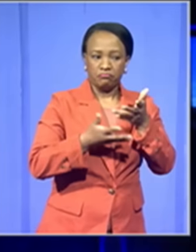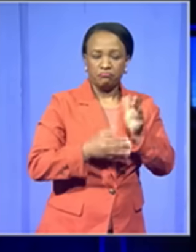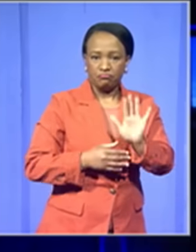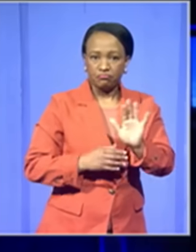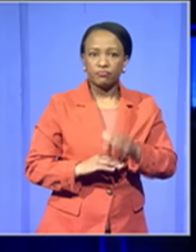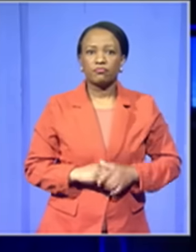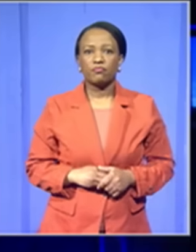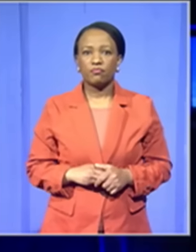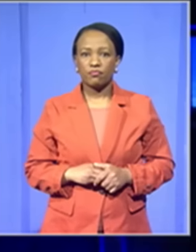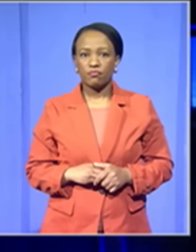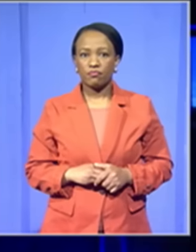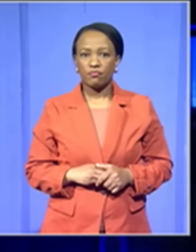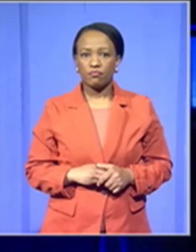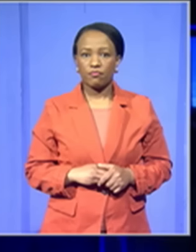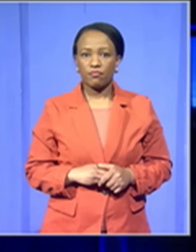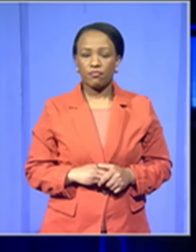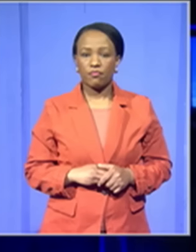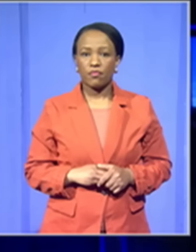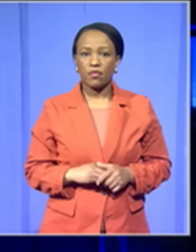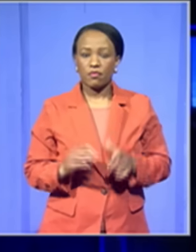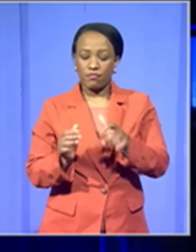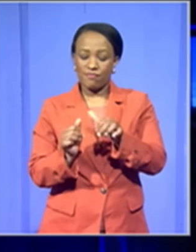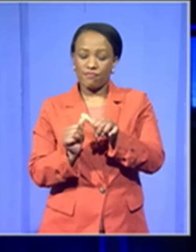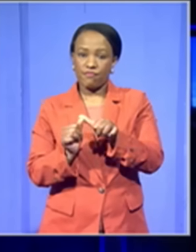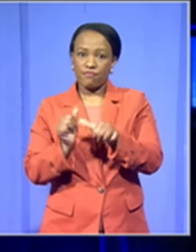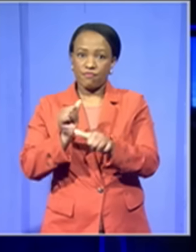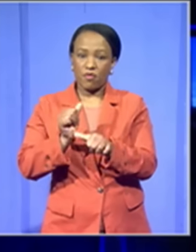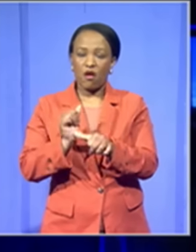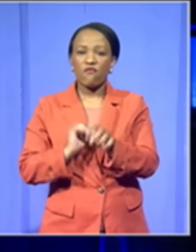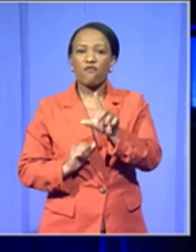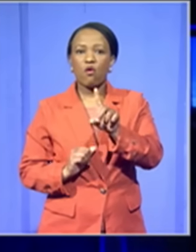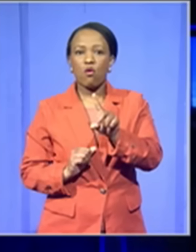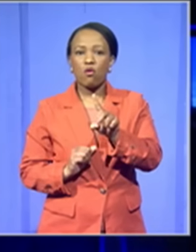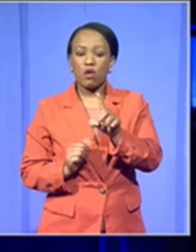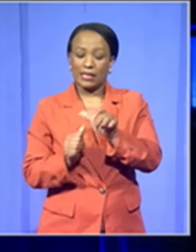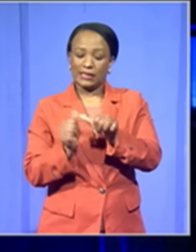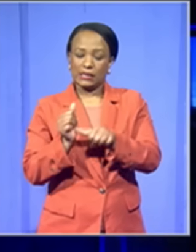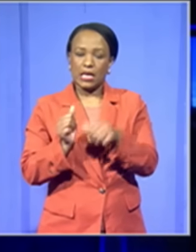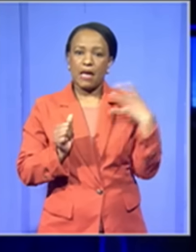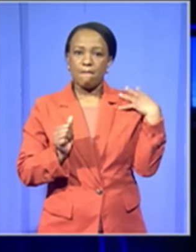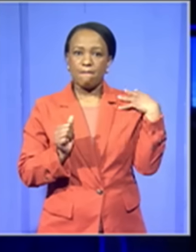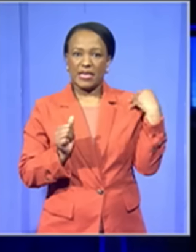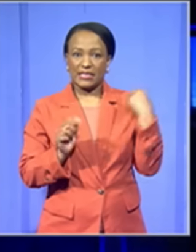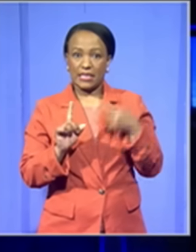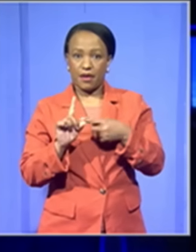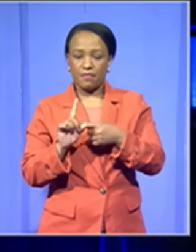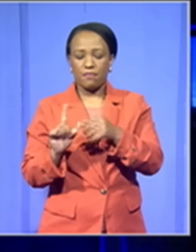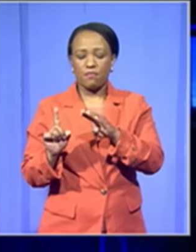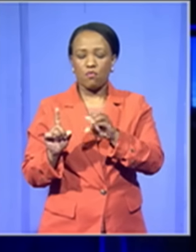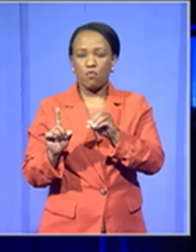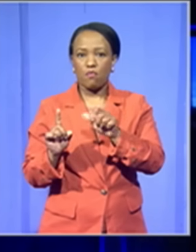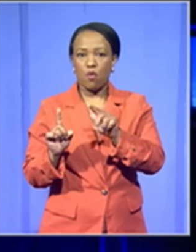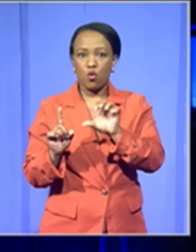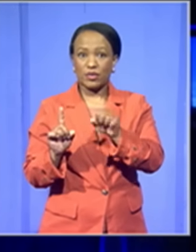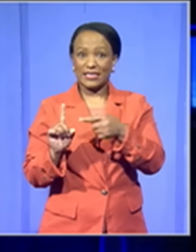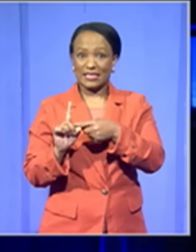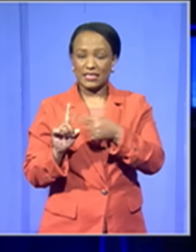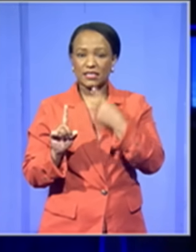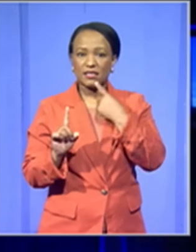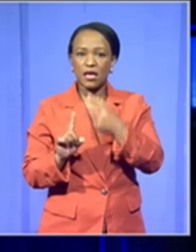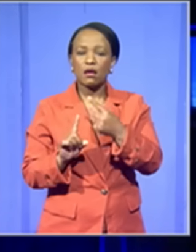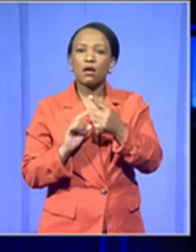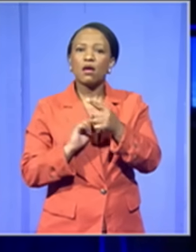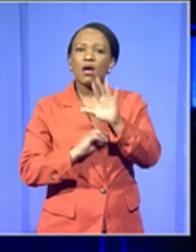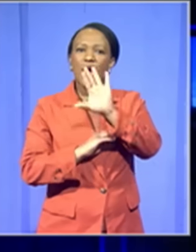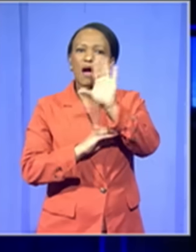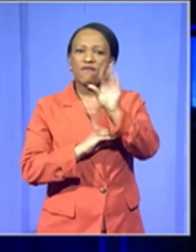Motlatsi wa letona la dikamang tsa matjhaba e leng Alvin Bottas le re hona le dikgonahalo kapa dikgohlano tse fetang tse 20